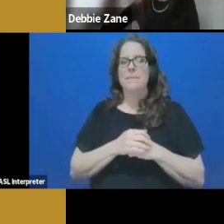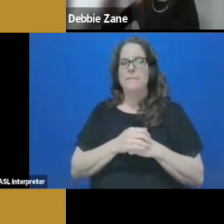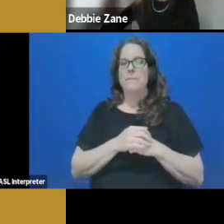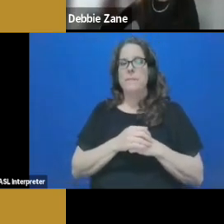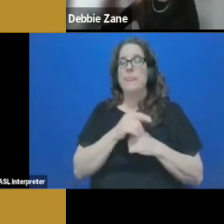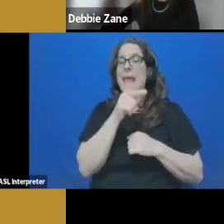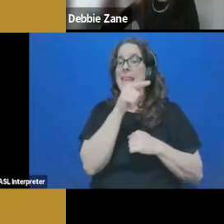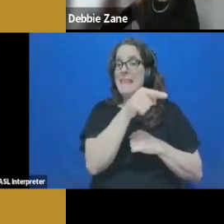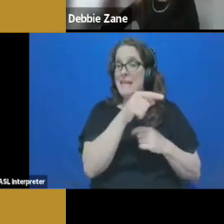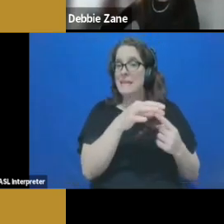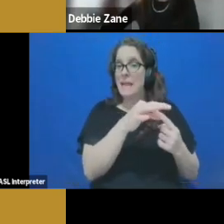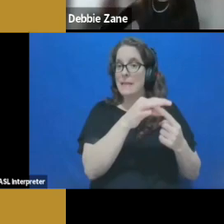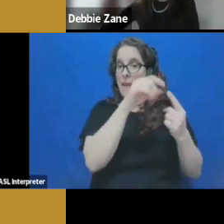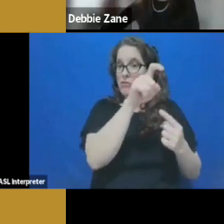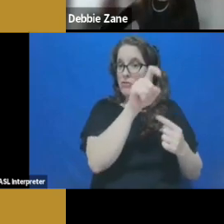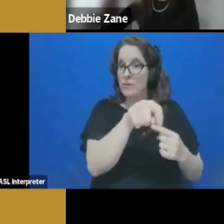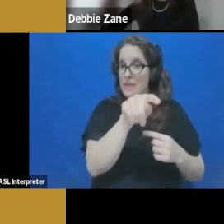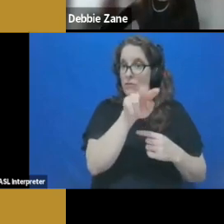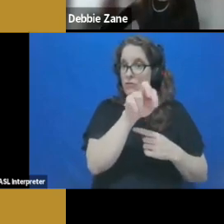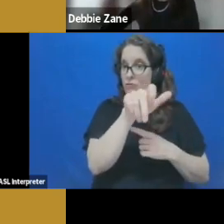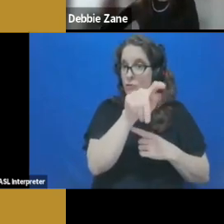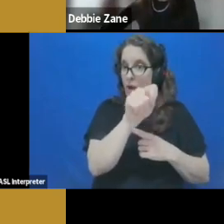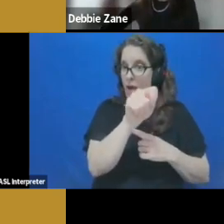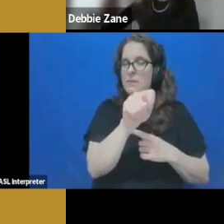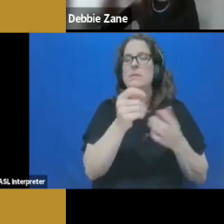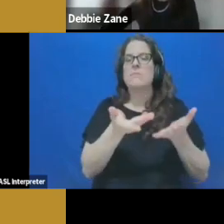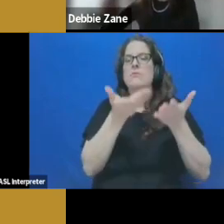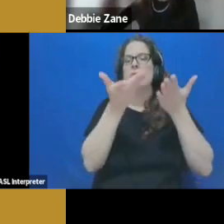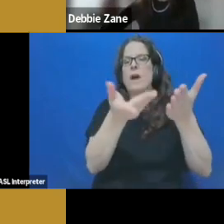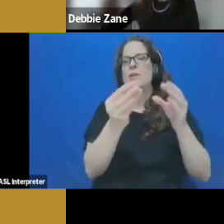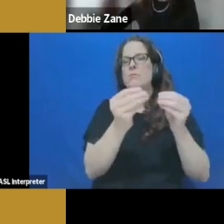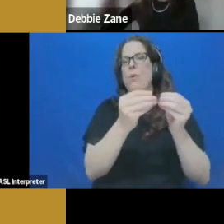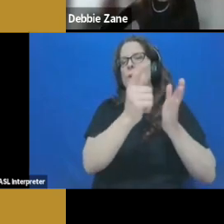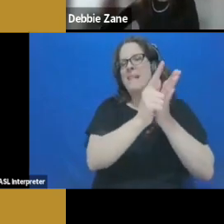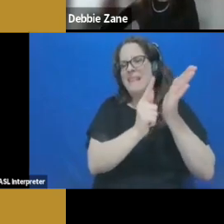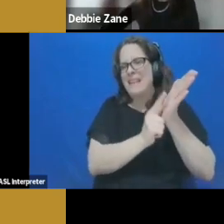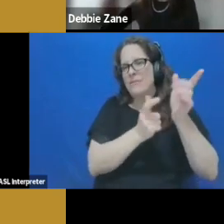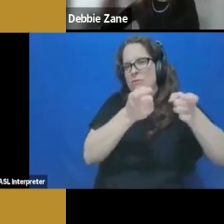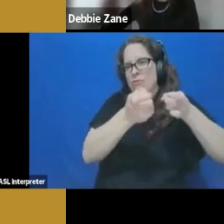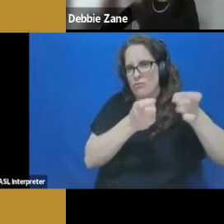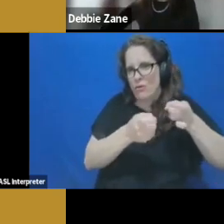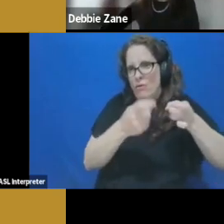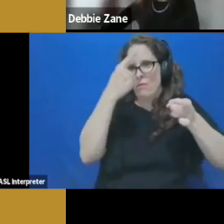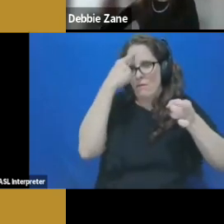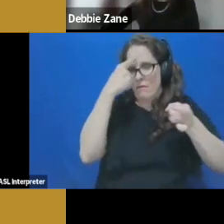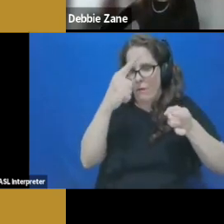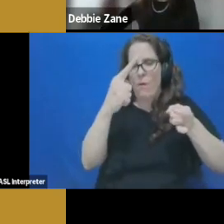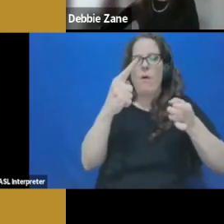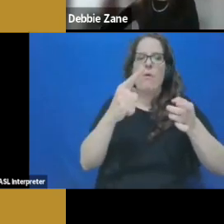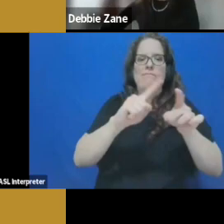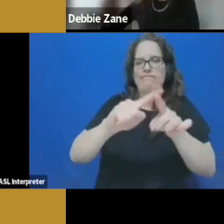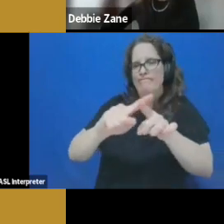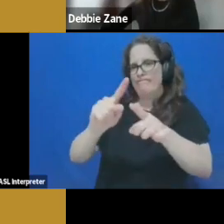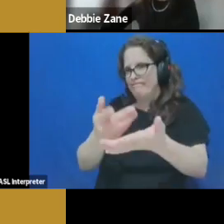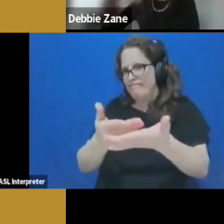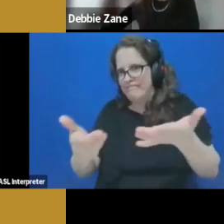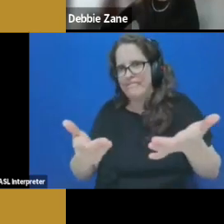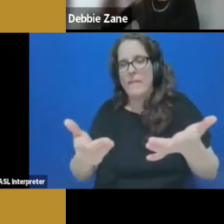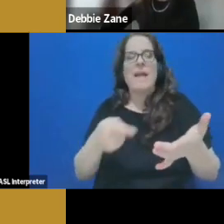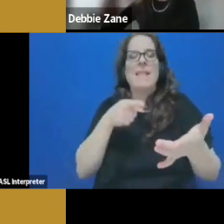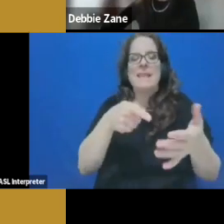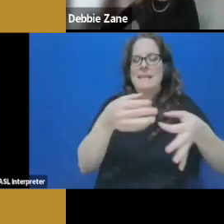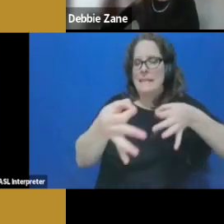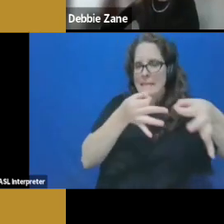legal control over assets, since it spells out how they should be managed for the benefit of the beneficiary, and it